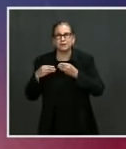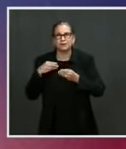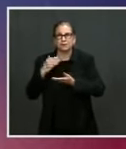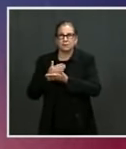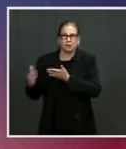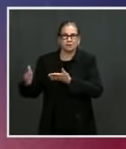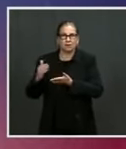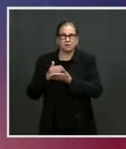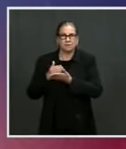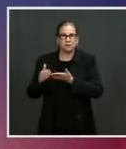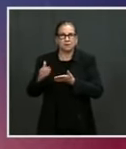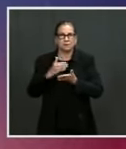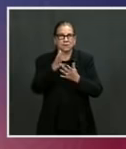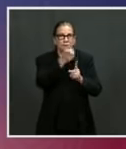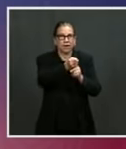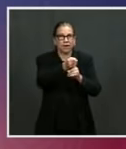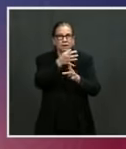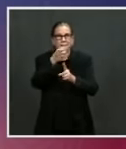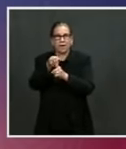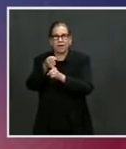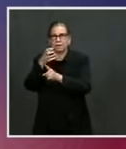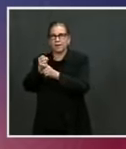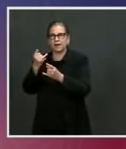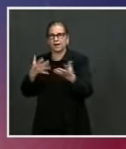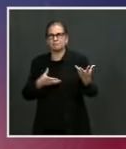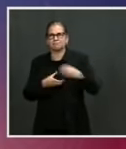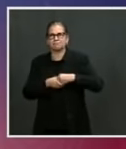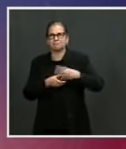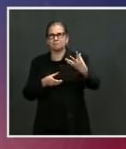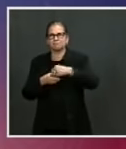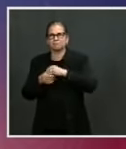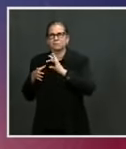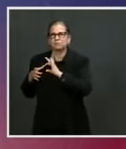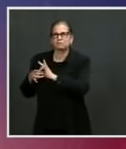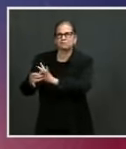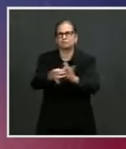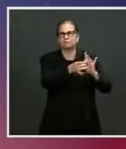In 1830, when we were a young nation,